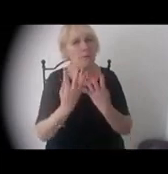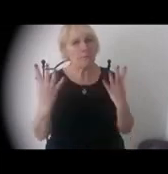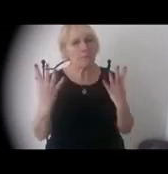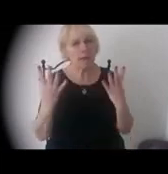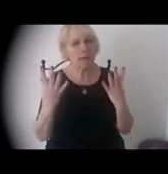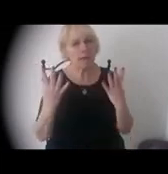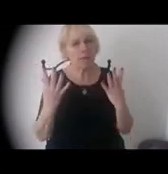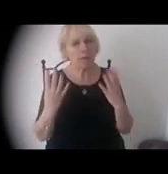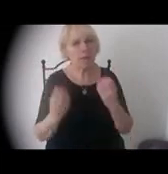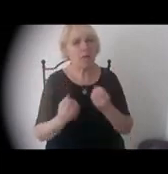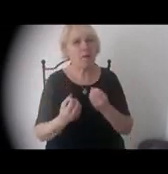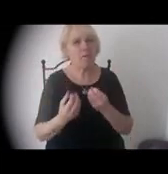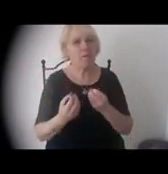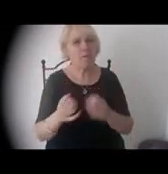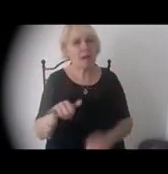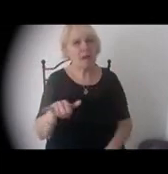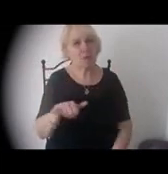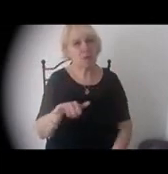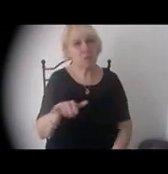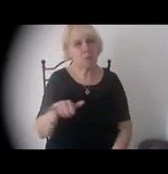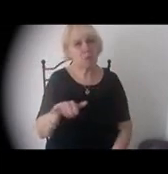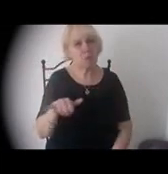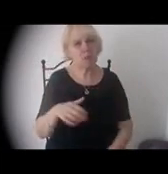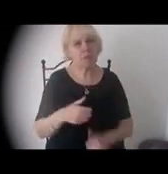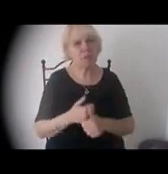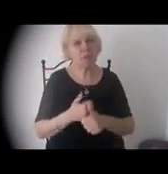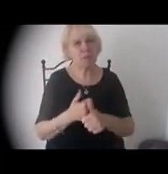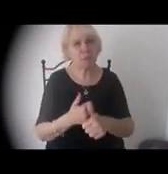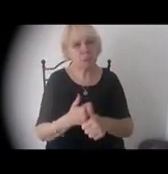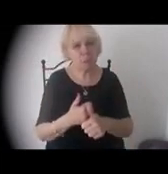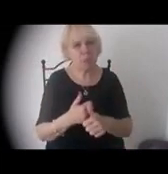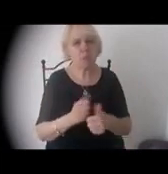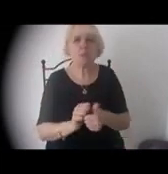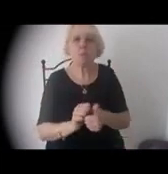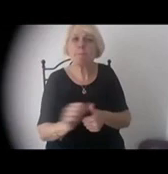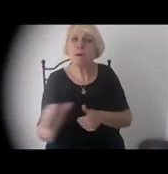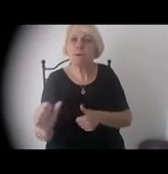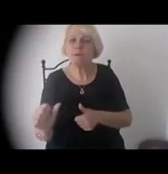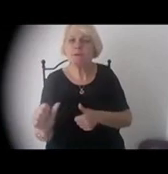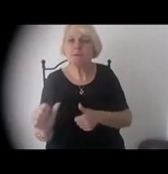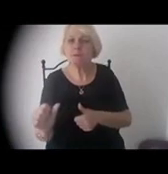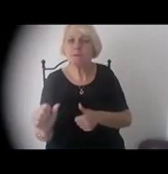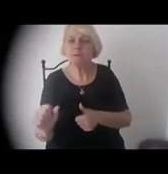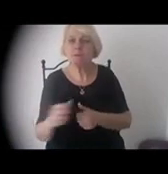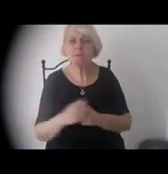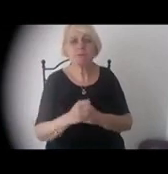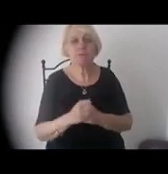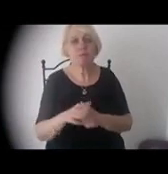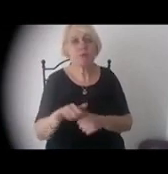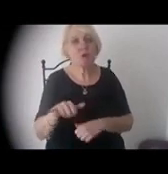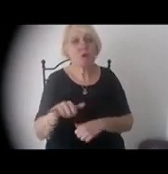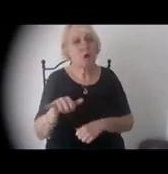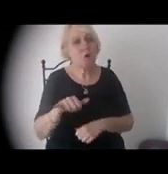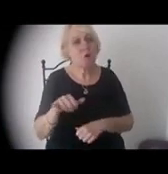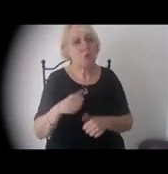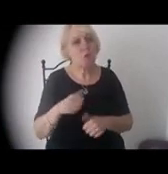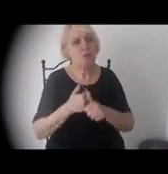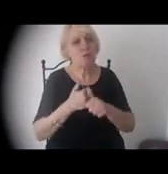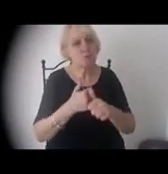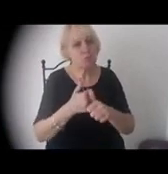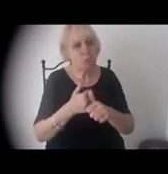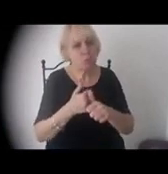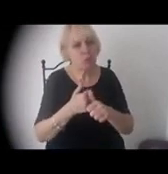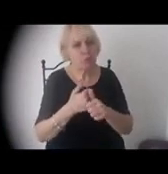methods of support they feel have been most helpful and had the most impact throughout lockdown for children and